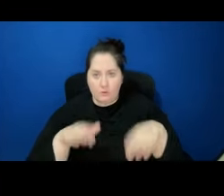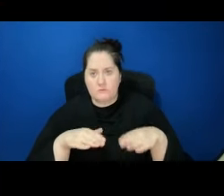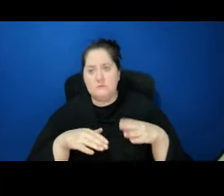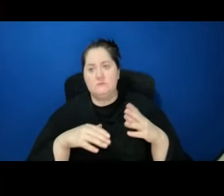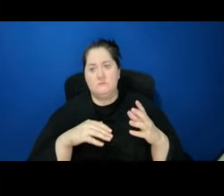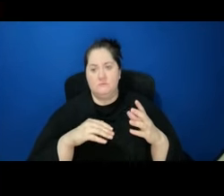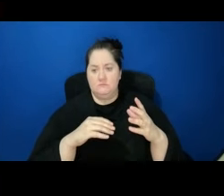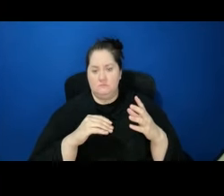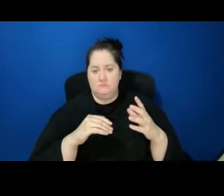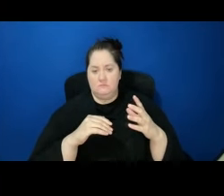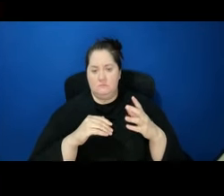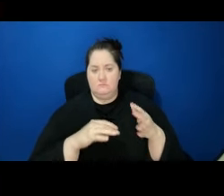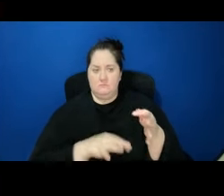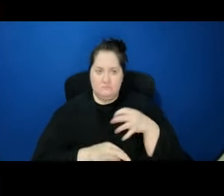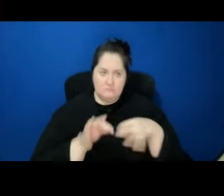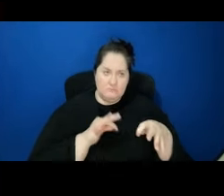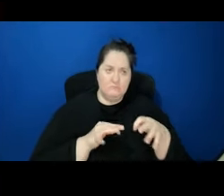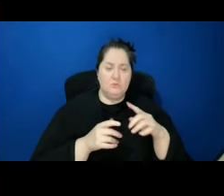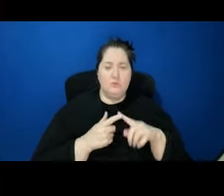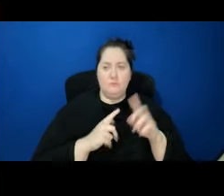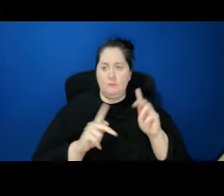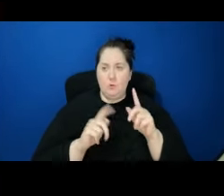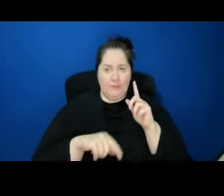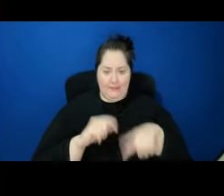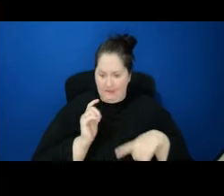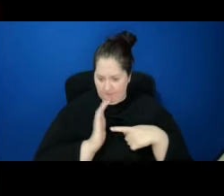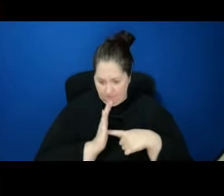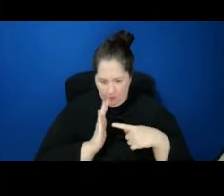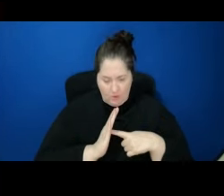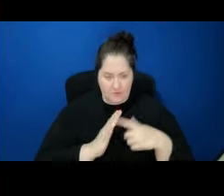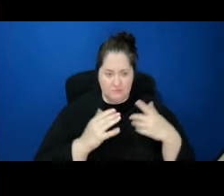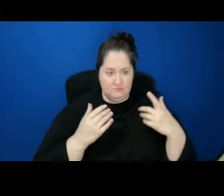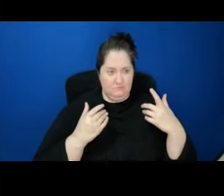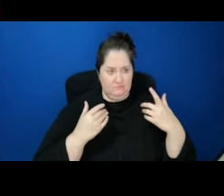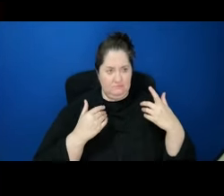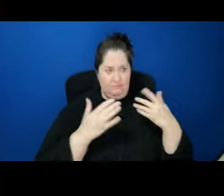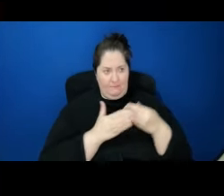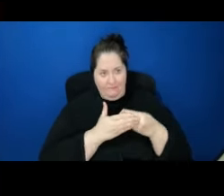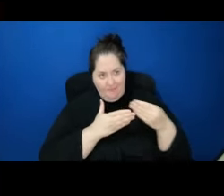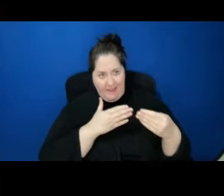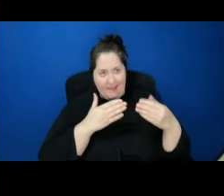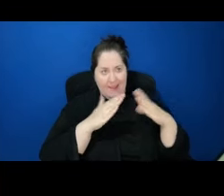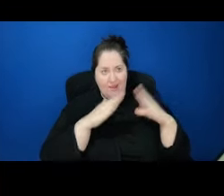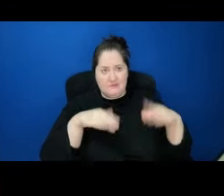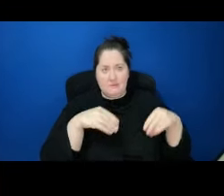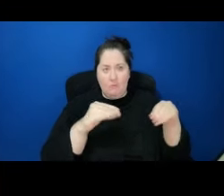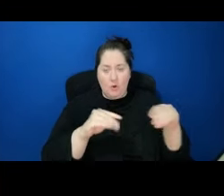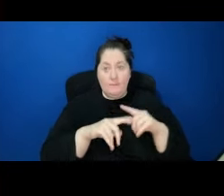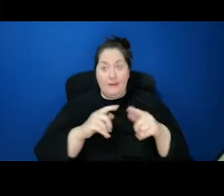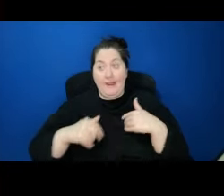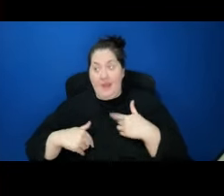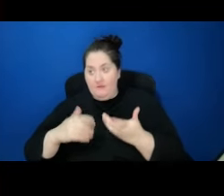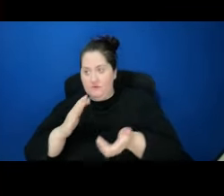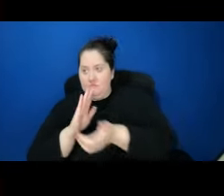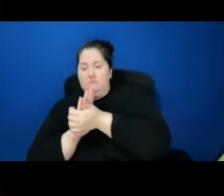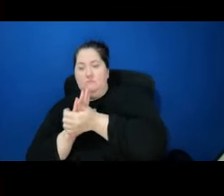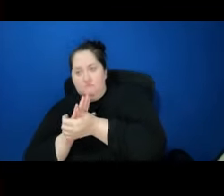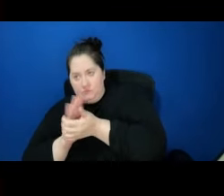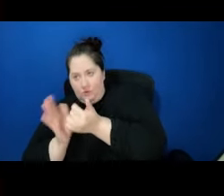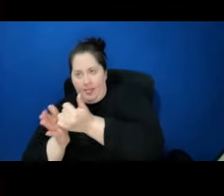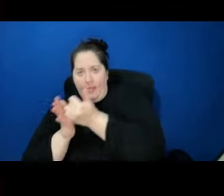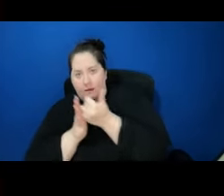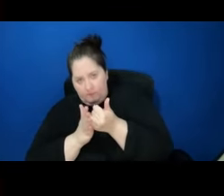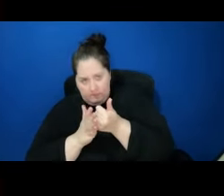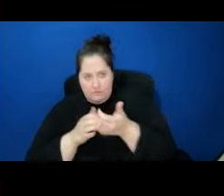to provide an alternative to those for folks that can't afford market rate housing. And then there are a number of other existing,